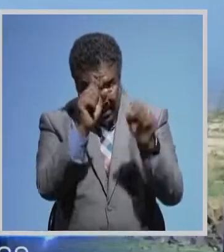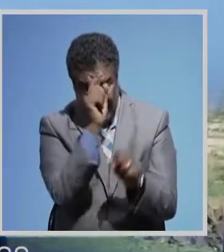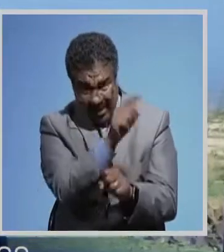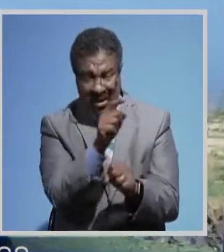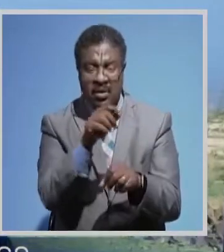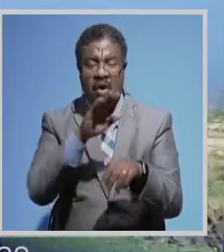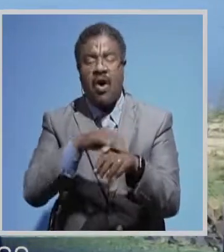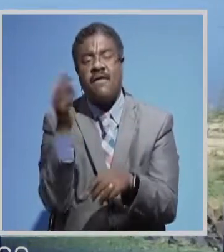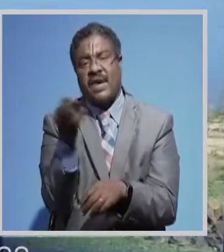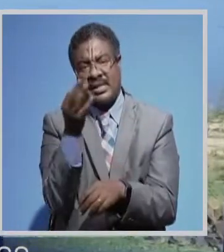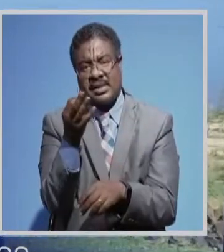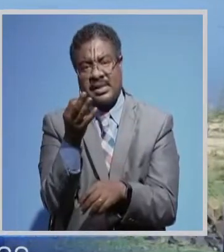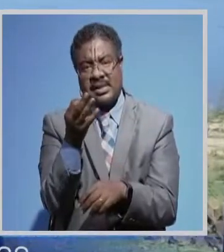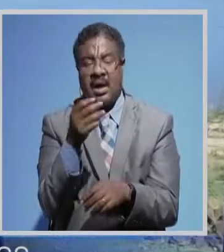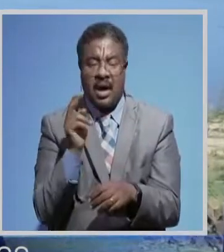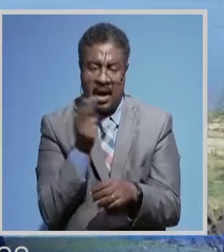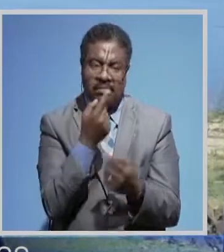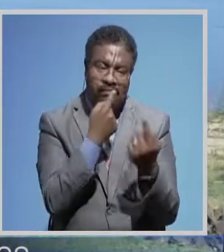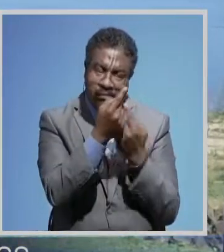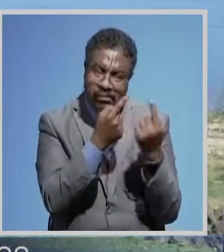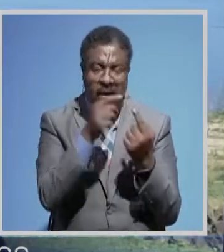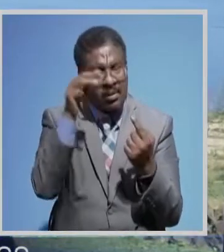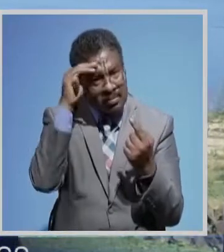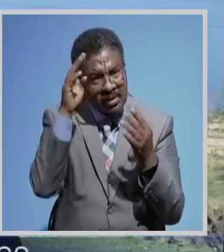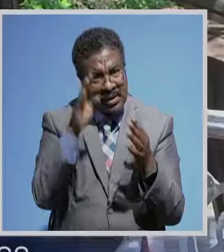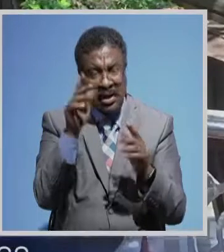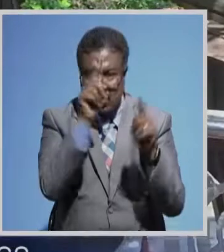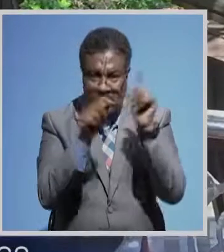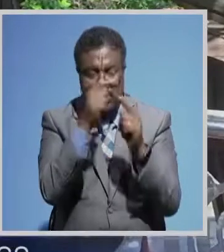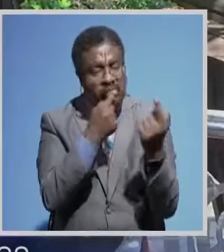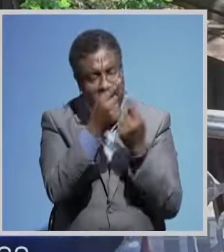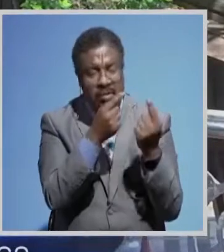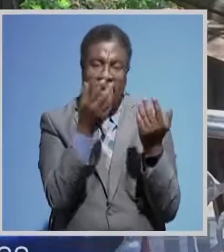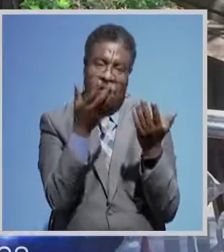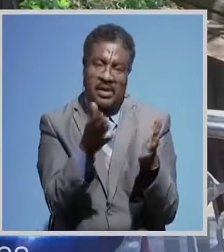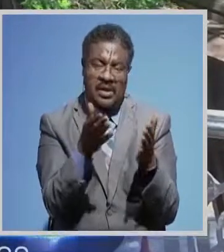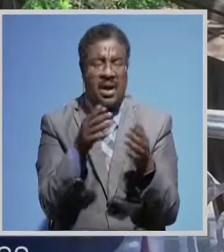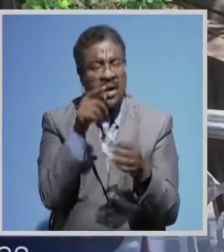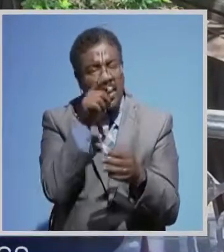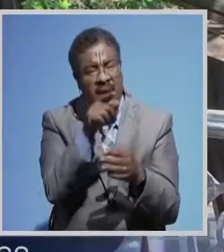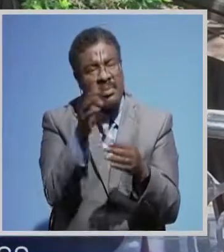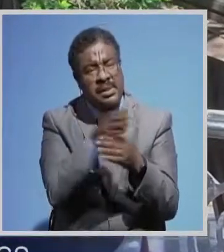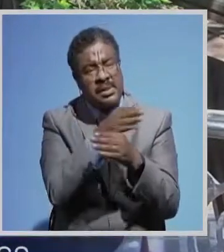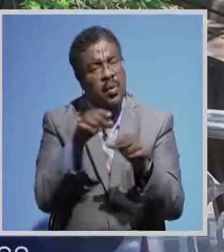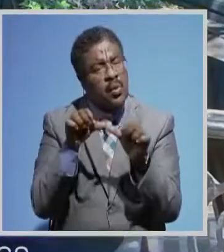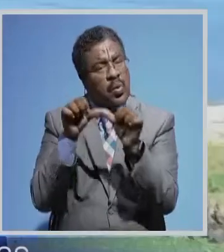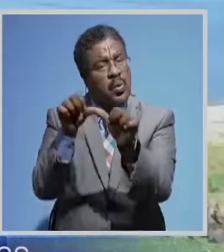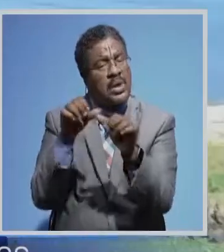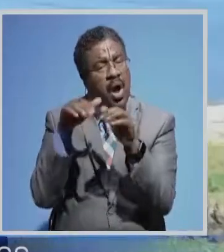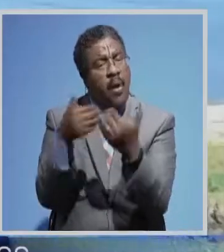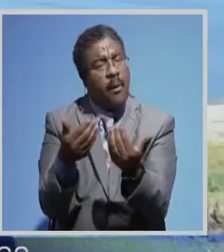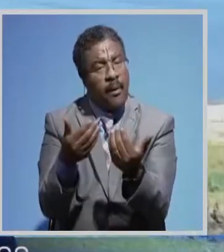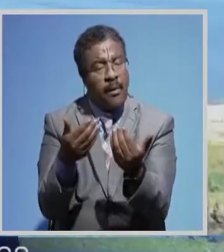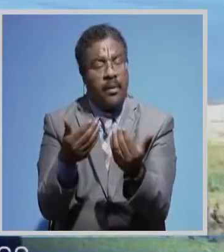president, obviously with the consultation of the Minister of Tourism on how we are going to sustain the tourism business. And with